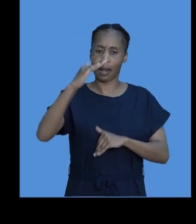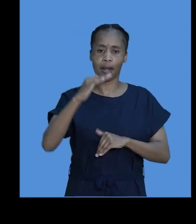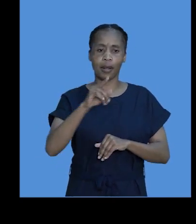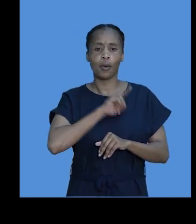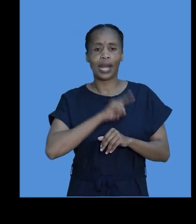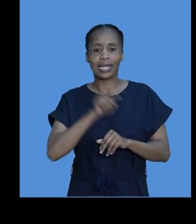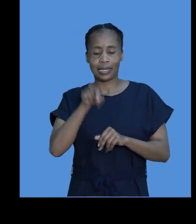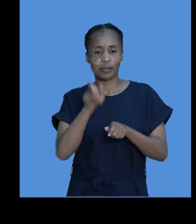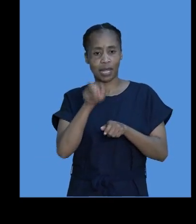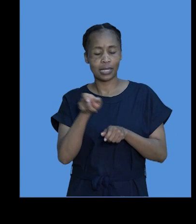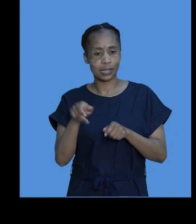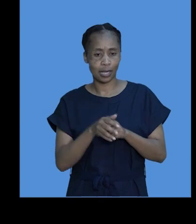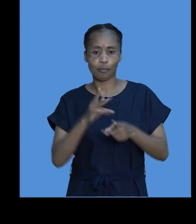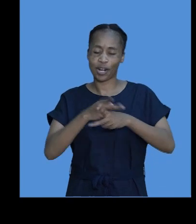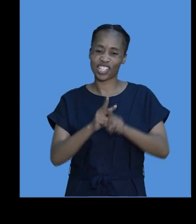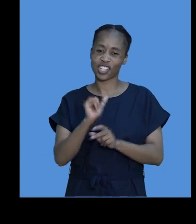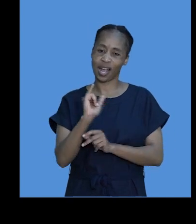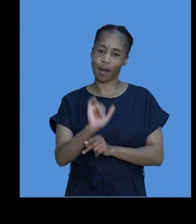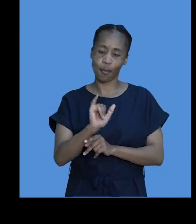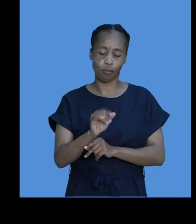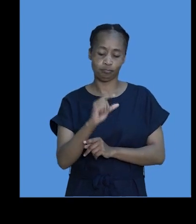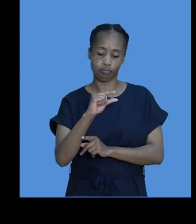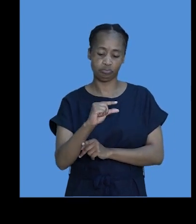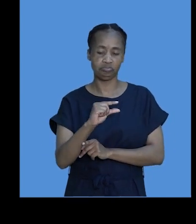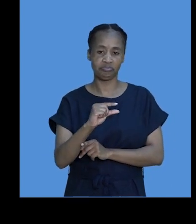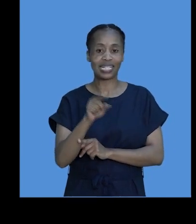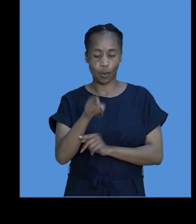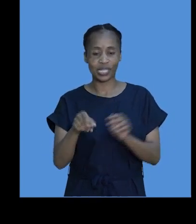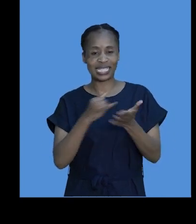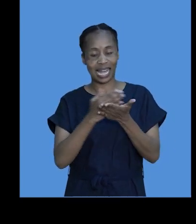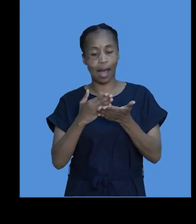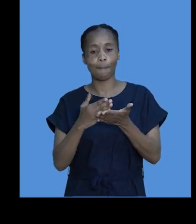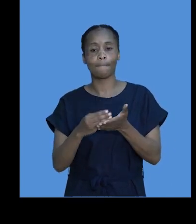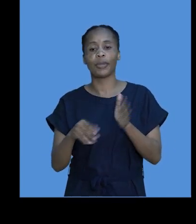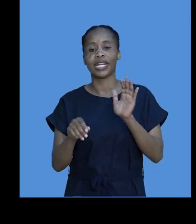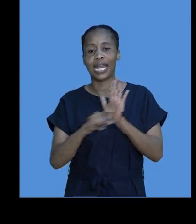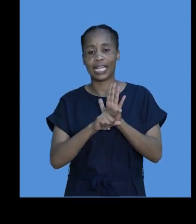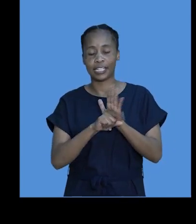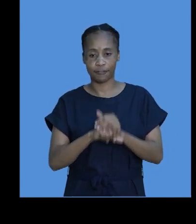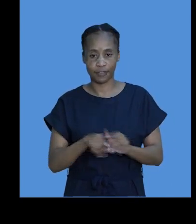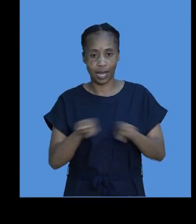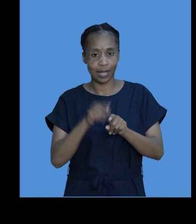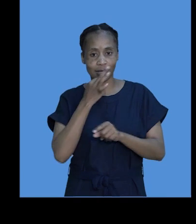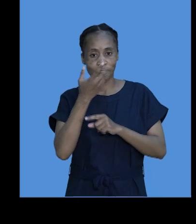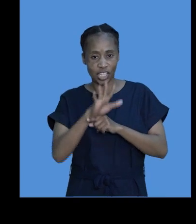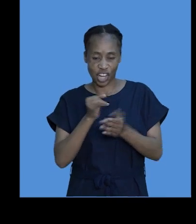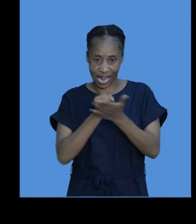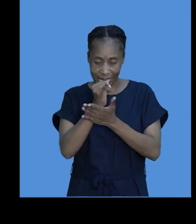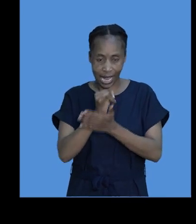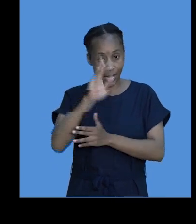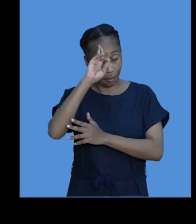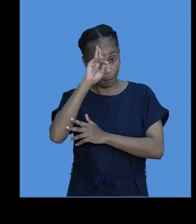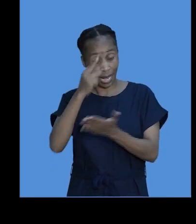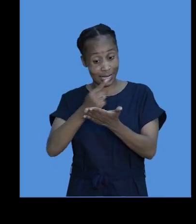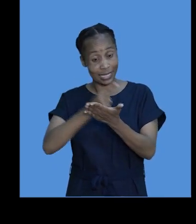not efficient in terms of production there. Those are some of the negative effects. Like I said earlier on, remember,